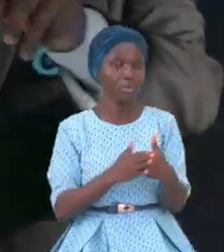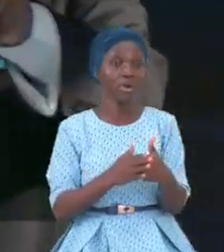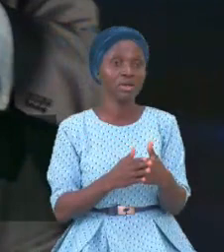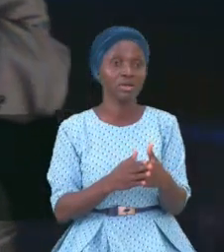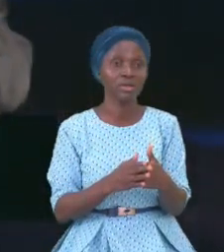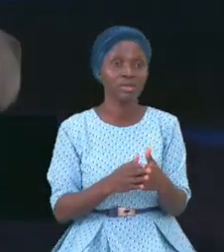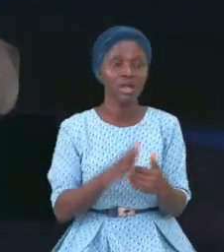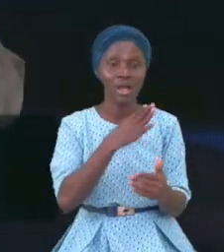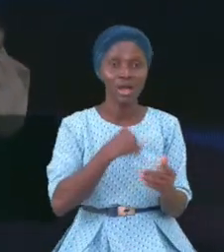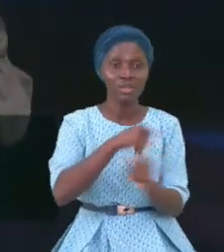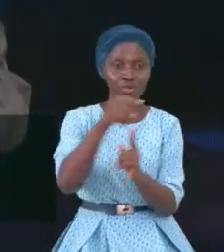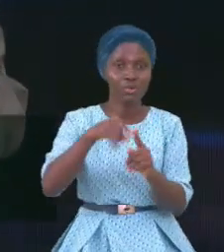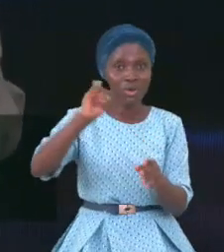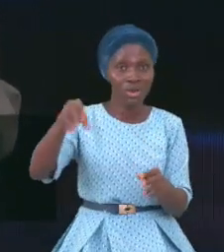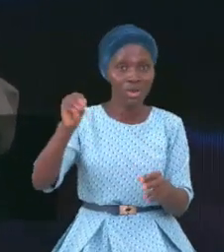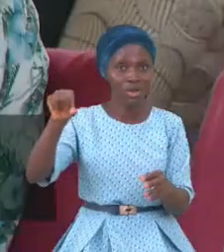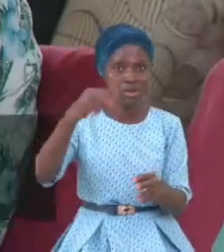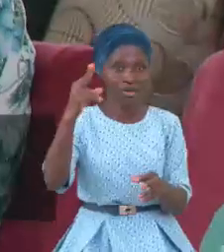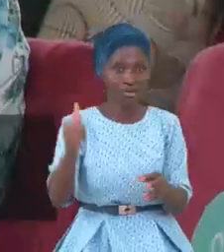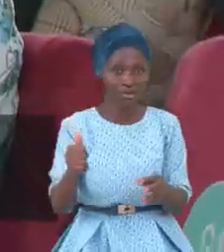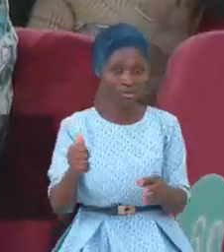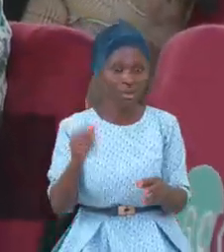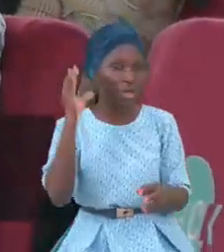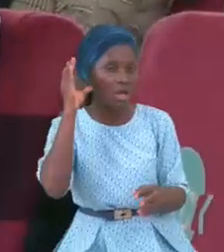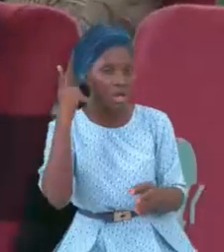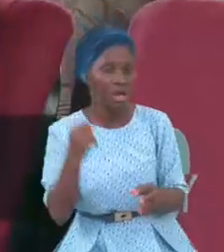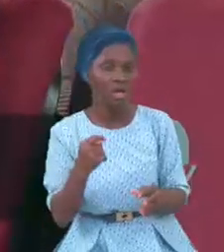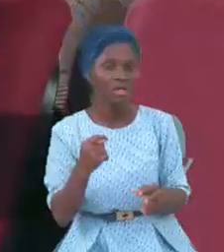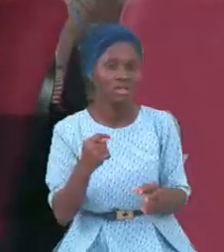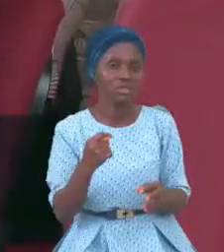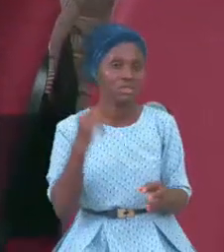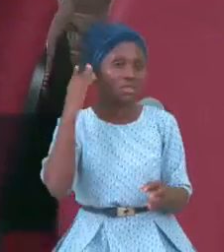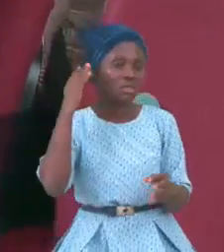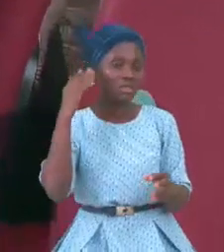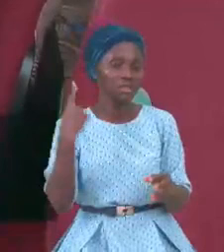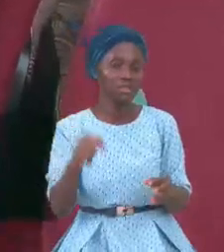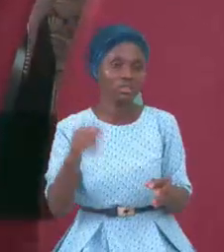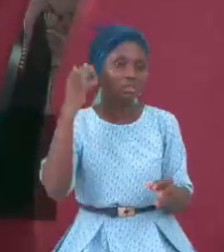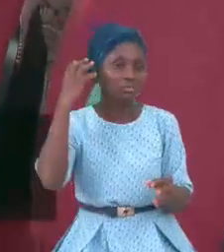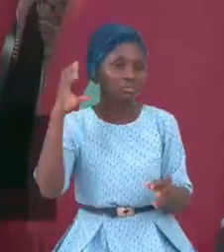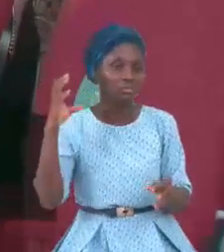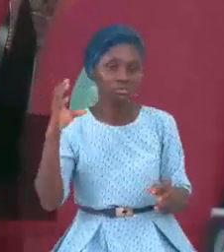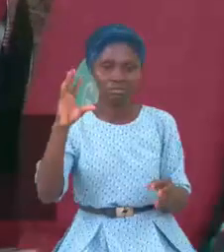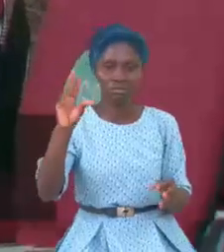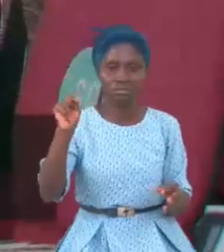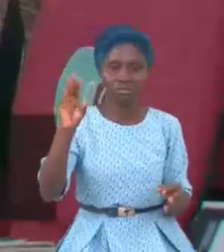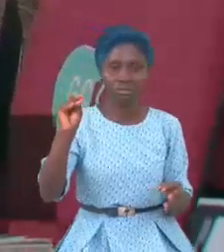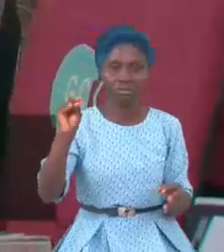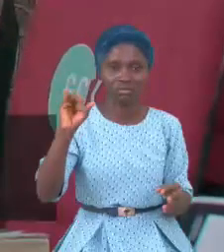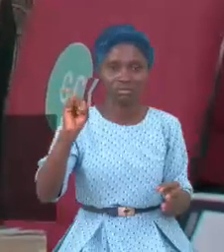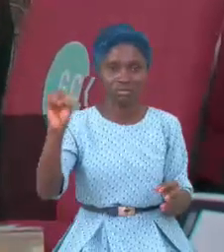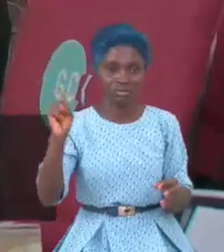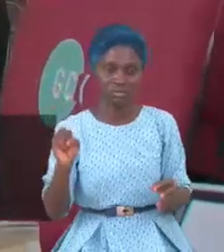Joshua heard the noise of the people as they shouted, he said